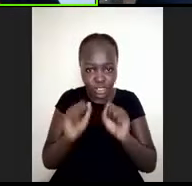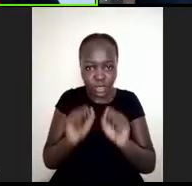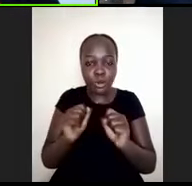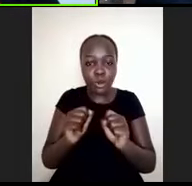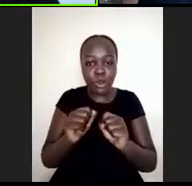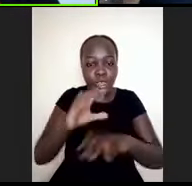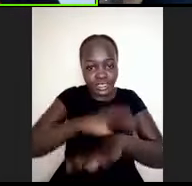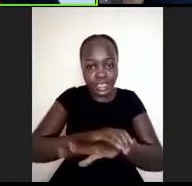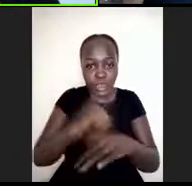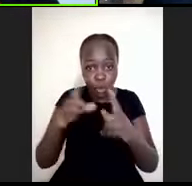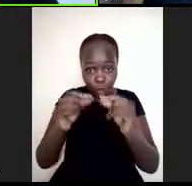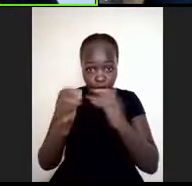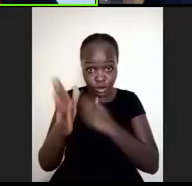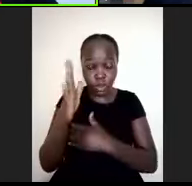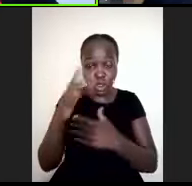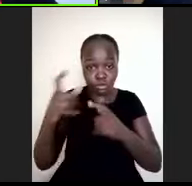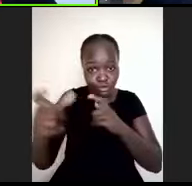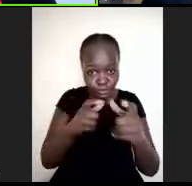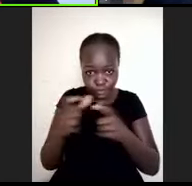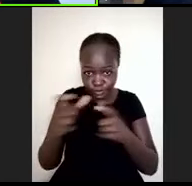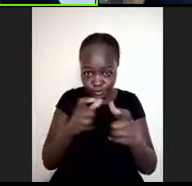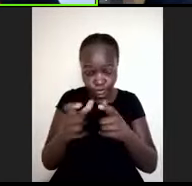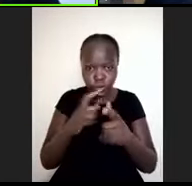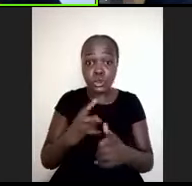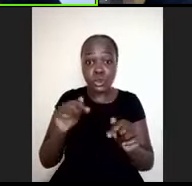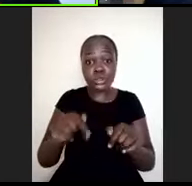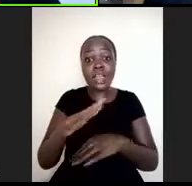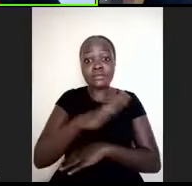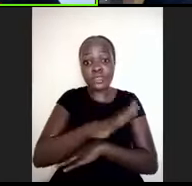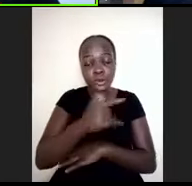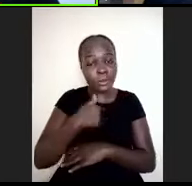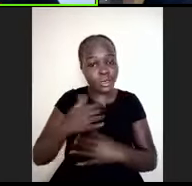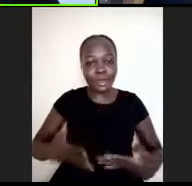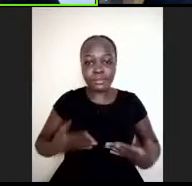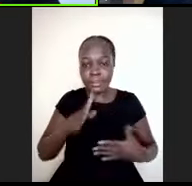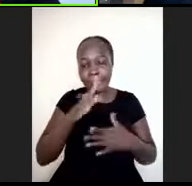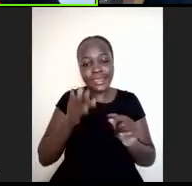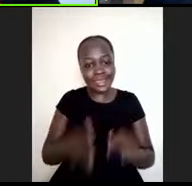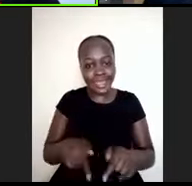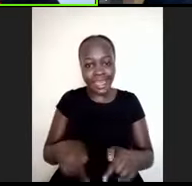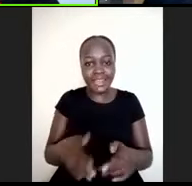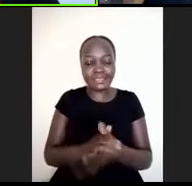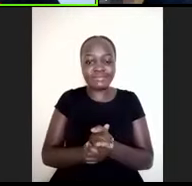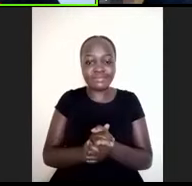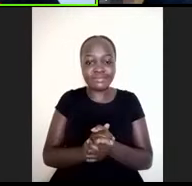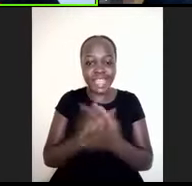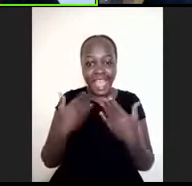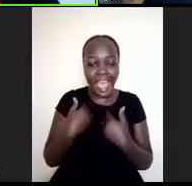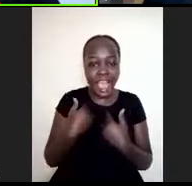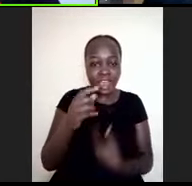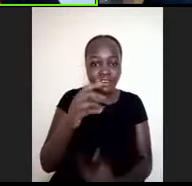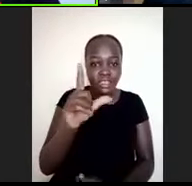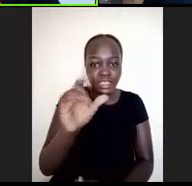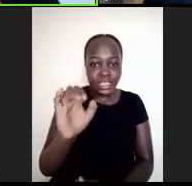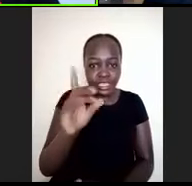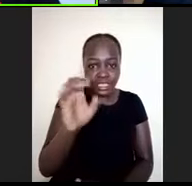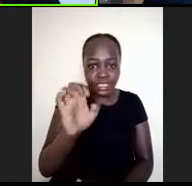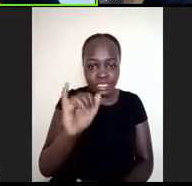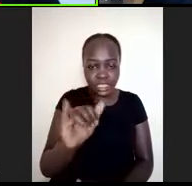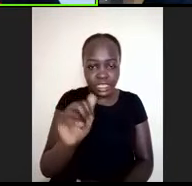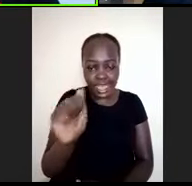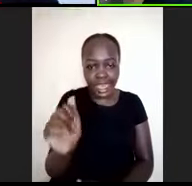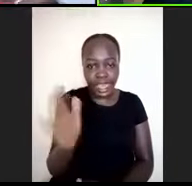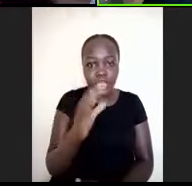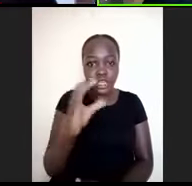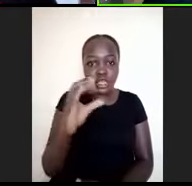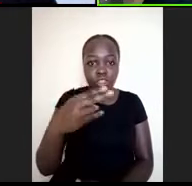take over. And so this afternoon, I'm delighted to host Lydia Chola, who has even